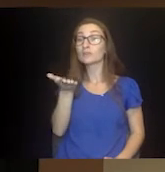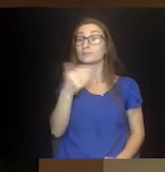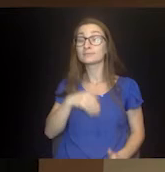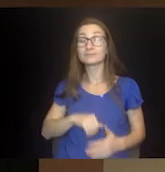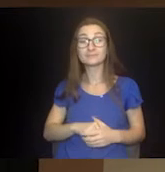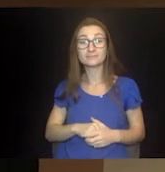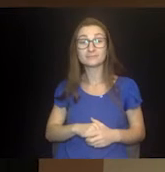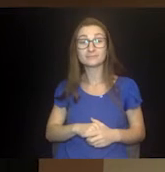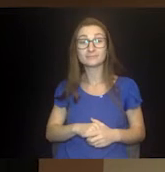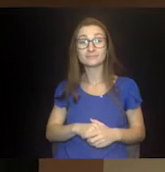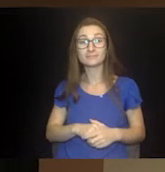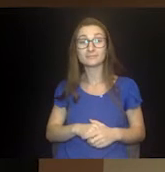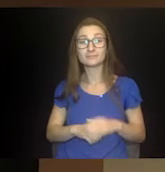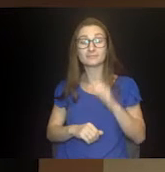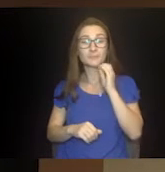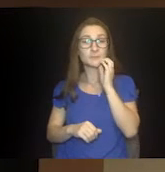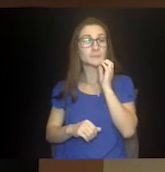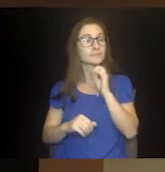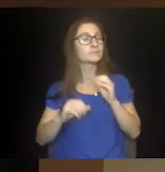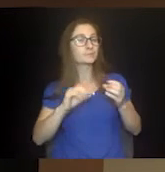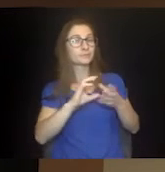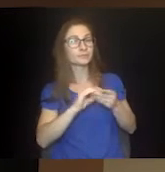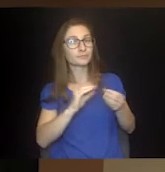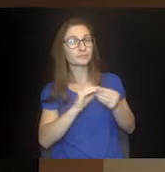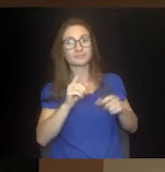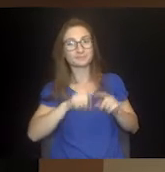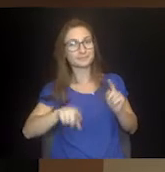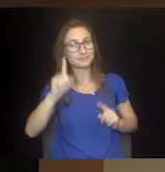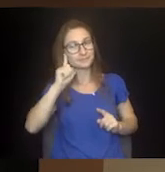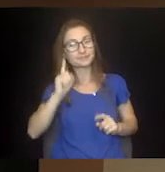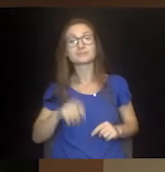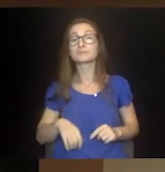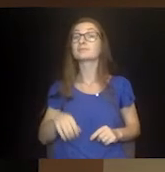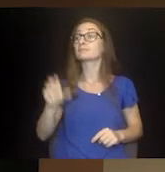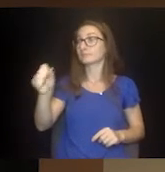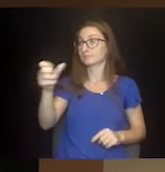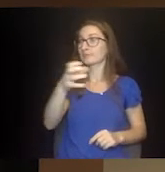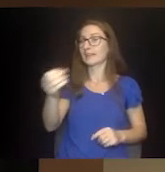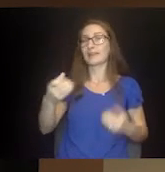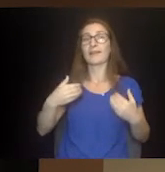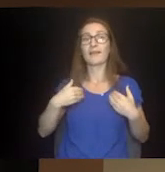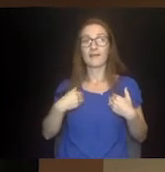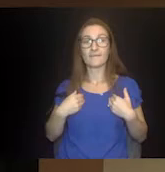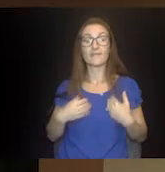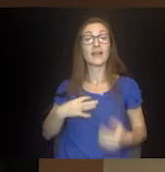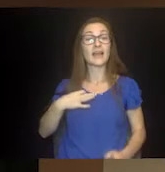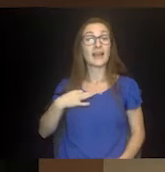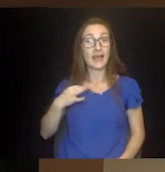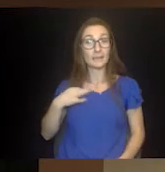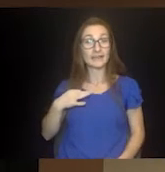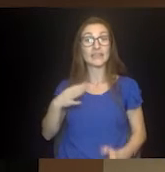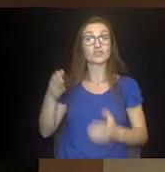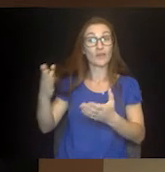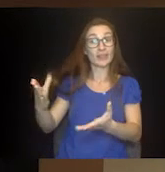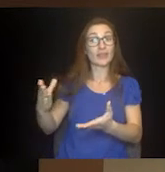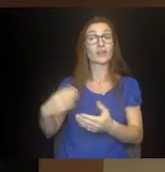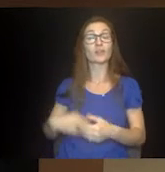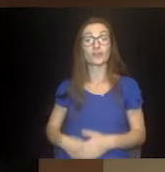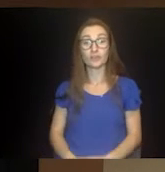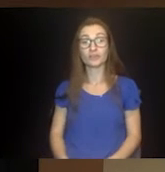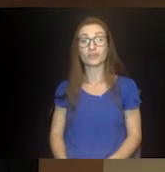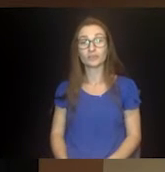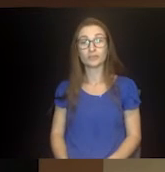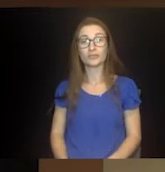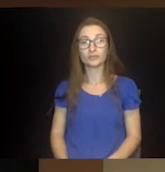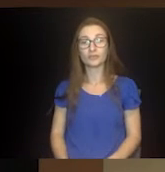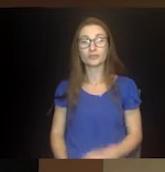mall, and it's basically vacation for the parents. Yeah, and I got the application right here if you